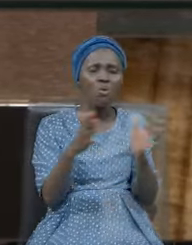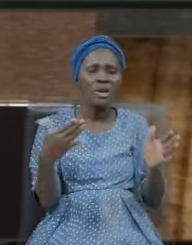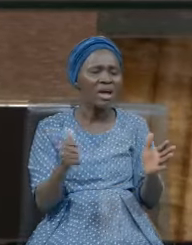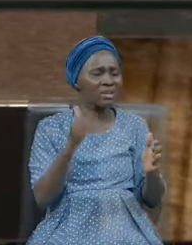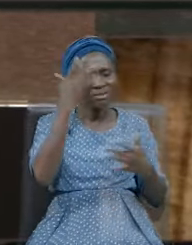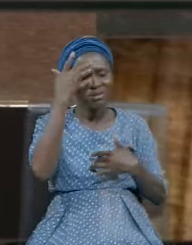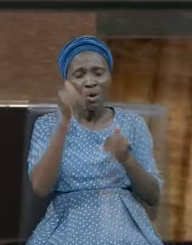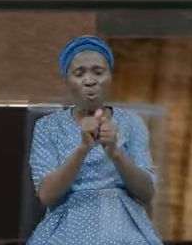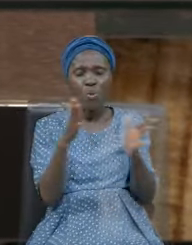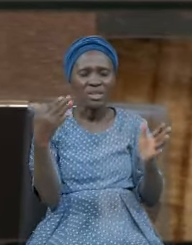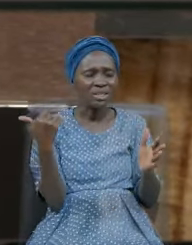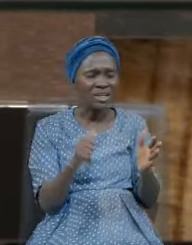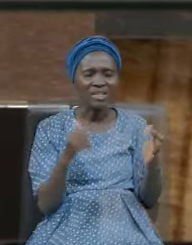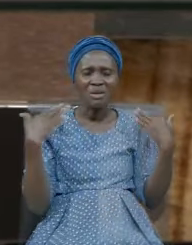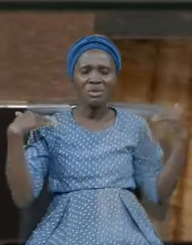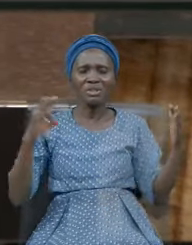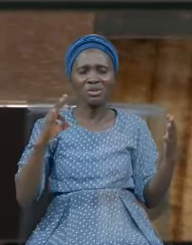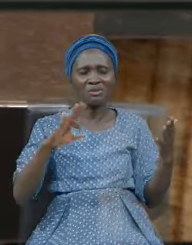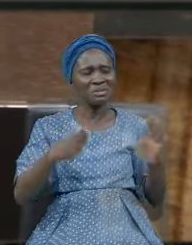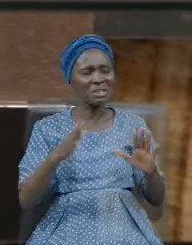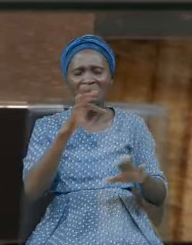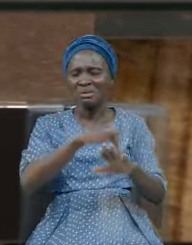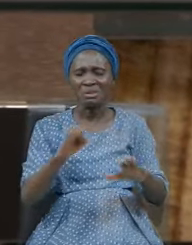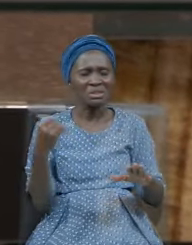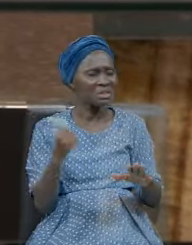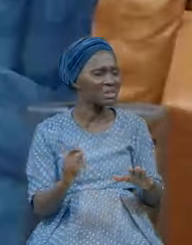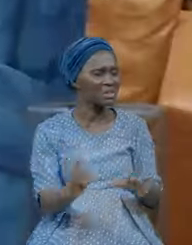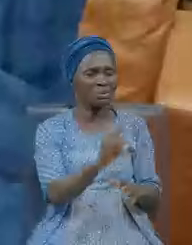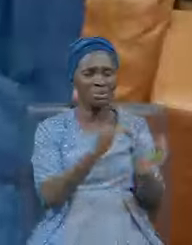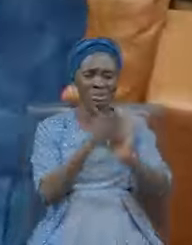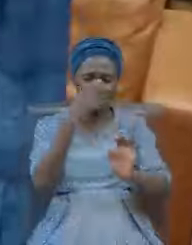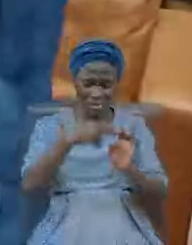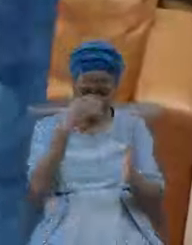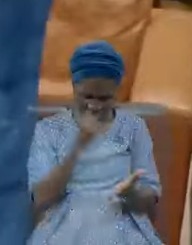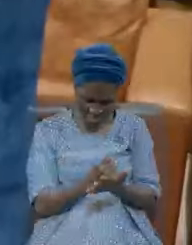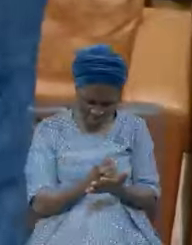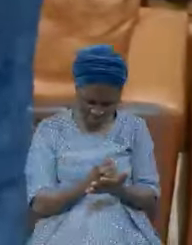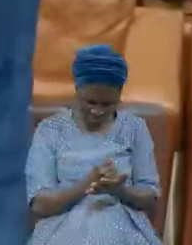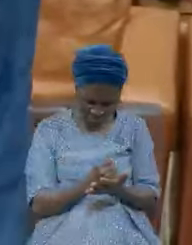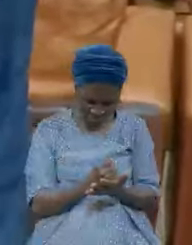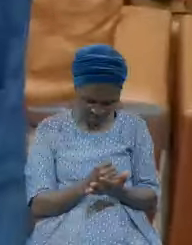or messenger of death, touching everyone in Jesus' name.